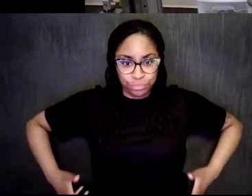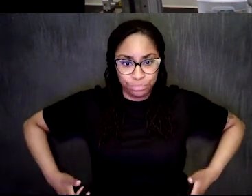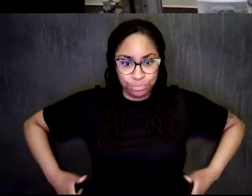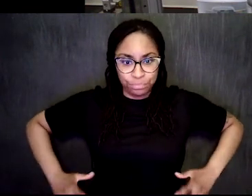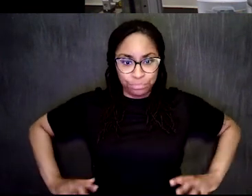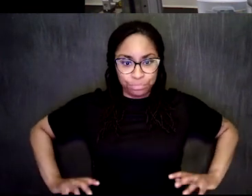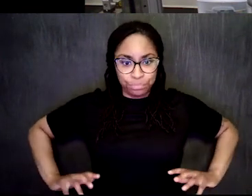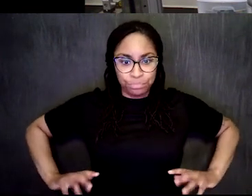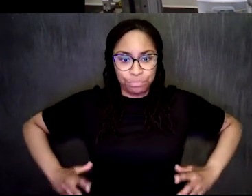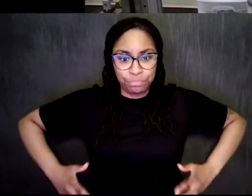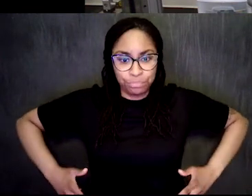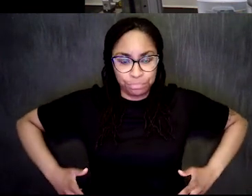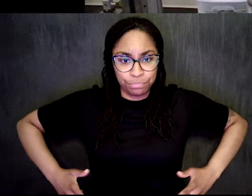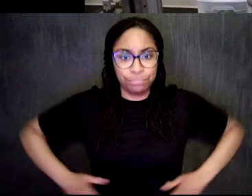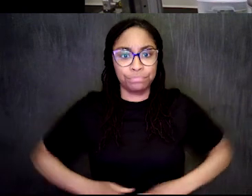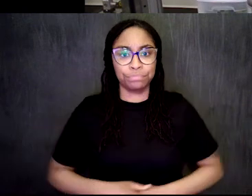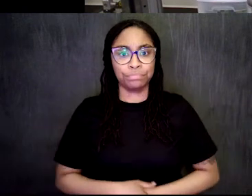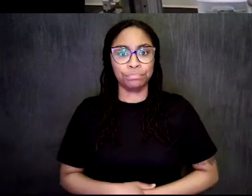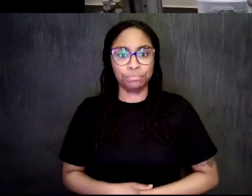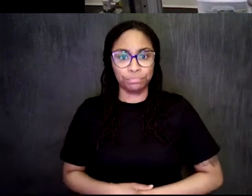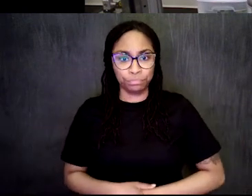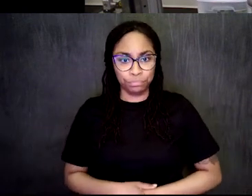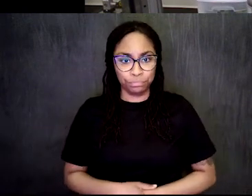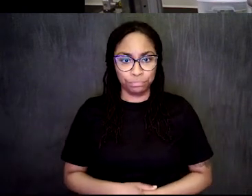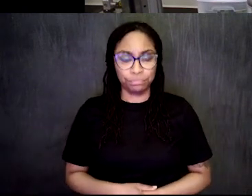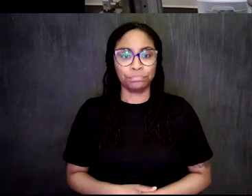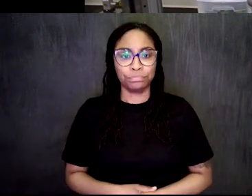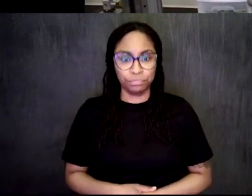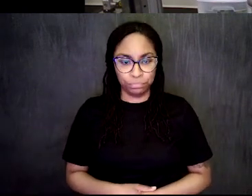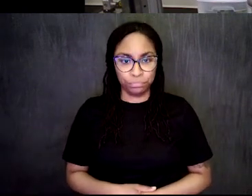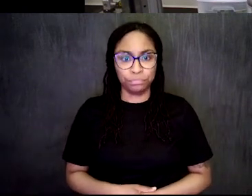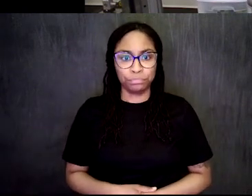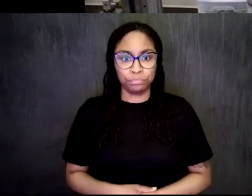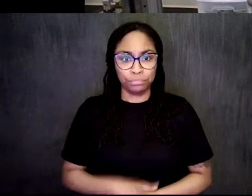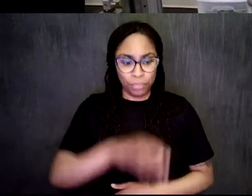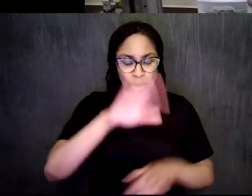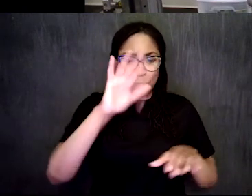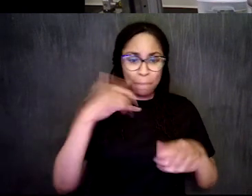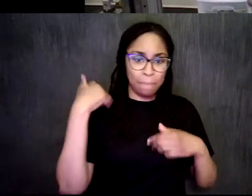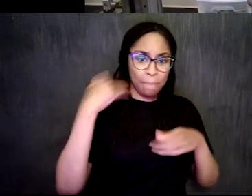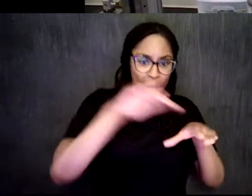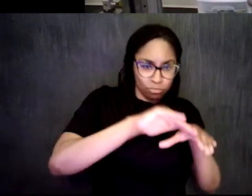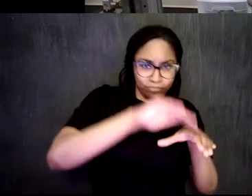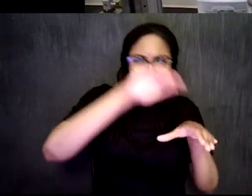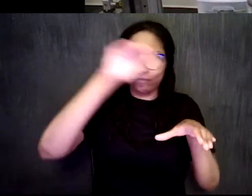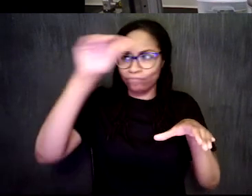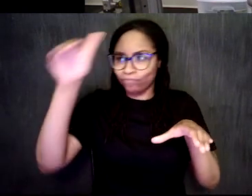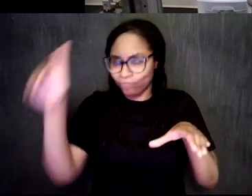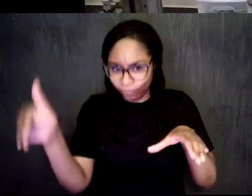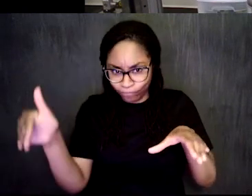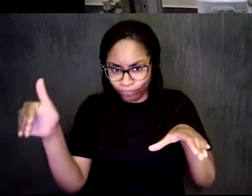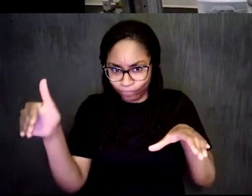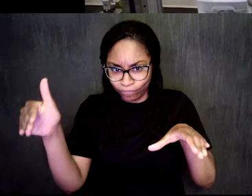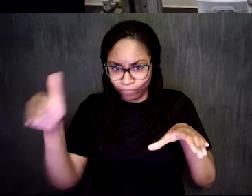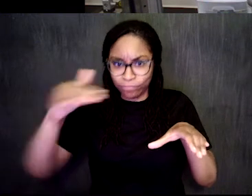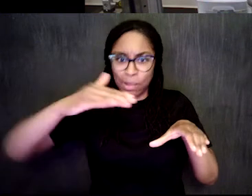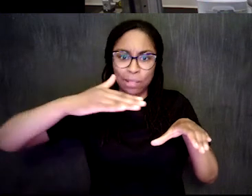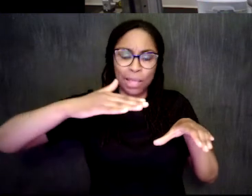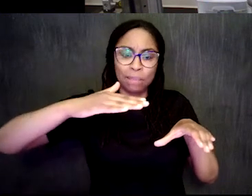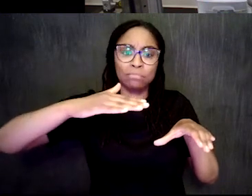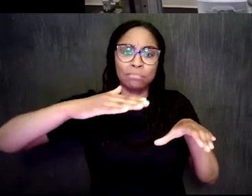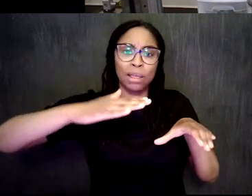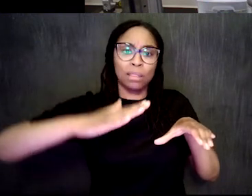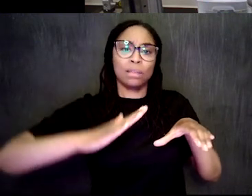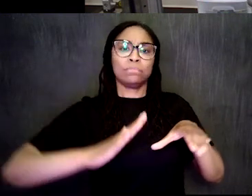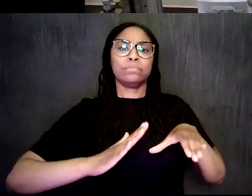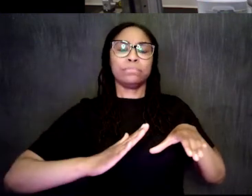arching and flexing our back. So when we bring our hips towards us, we're going to round the back as much as we can,